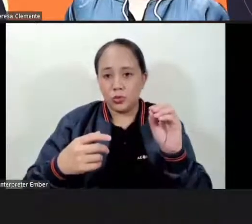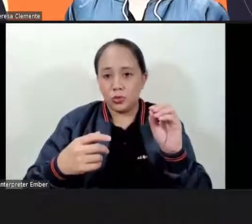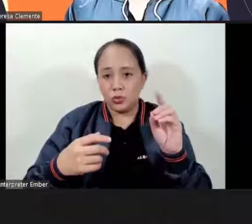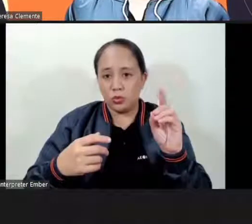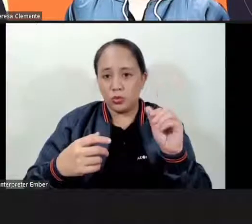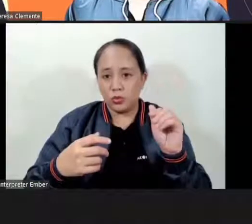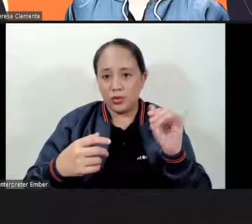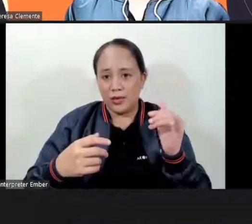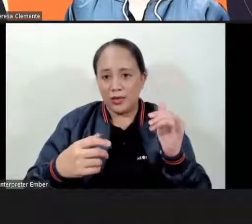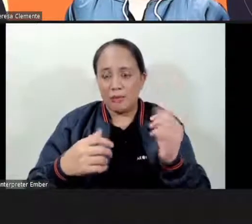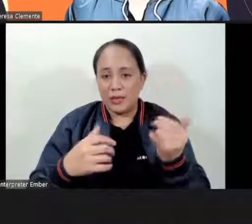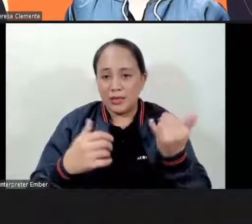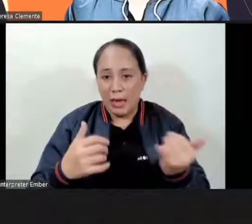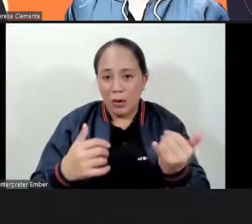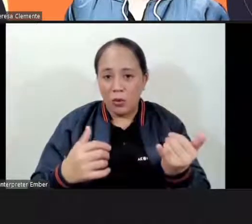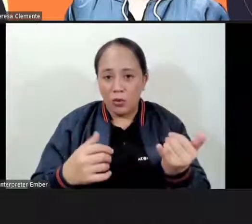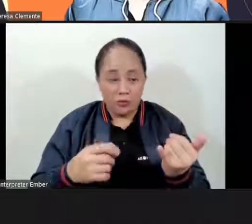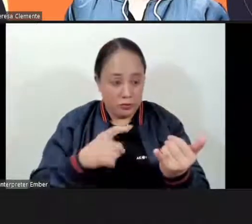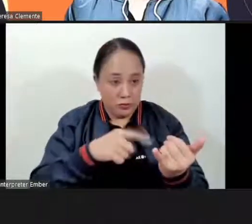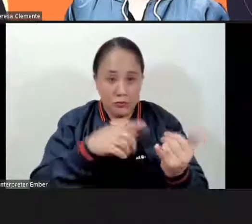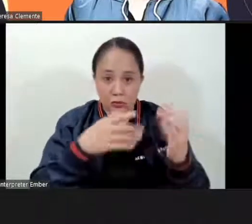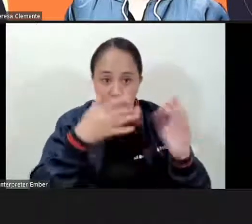So ang ginagawa nila, pag talagang hindi